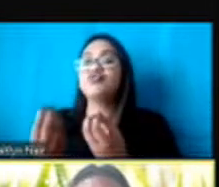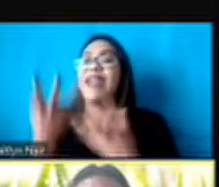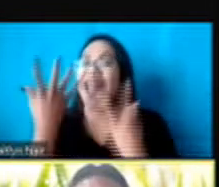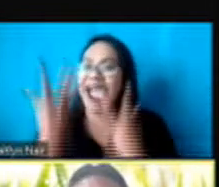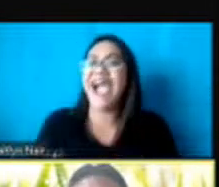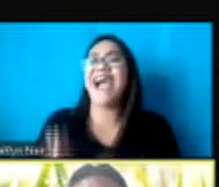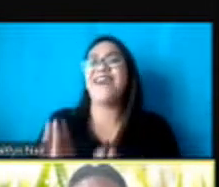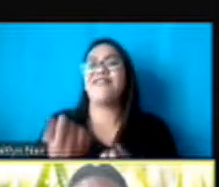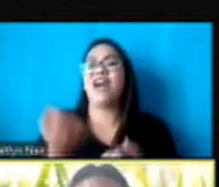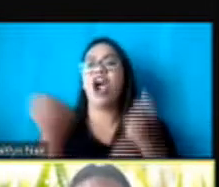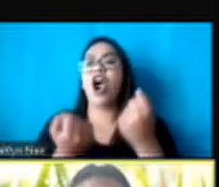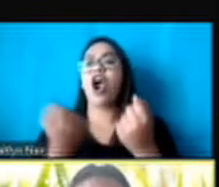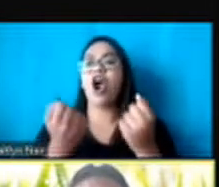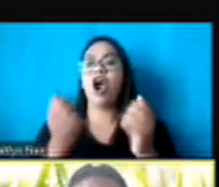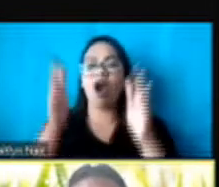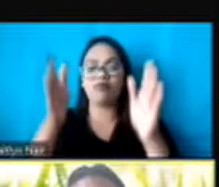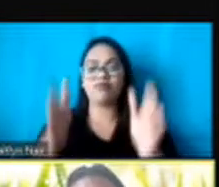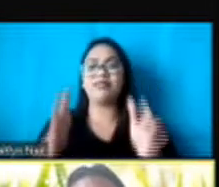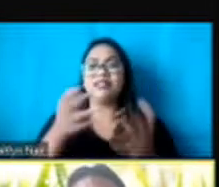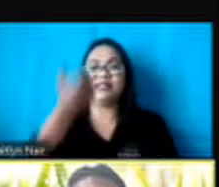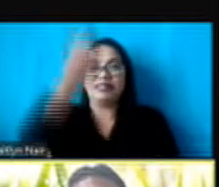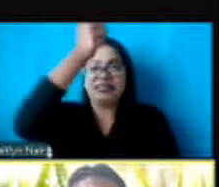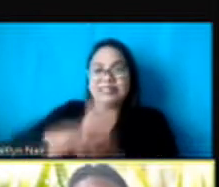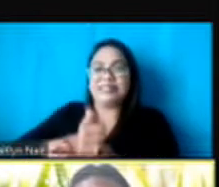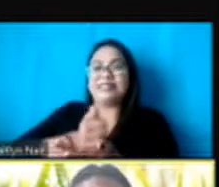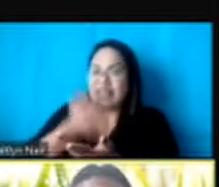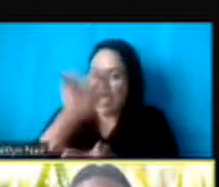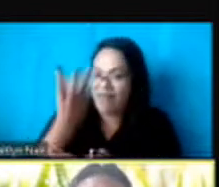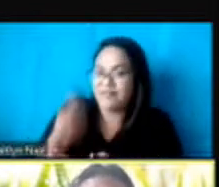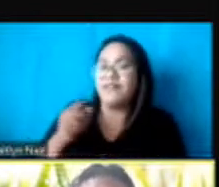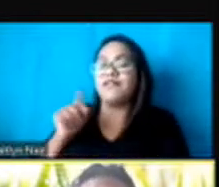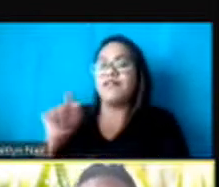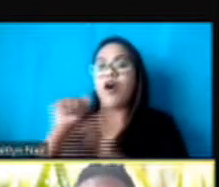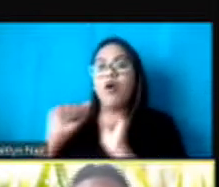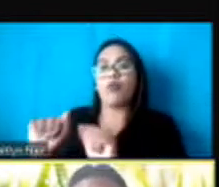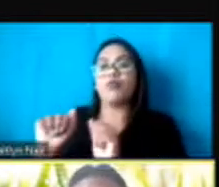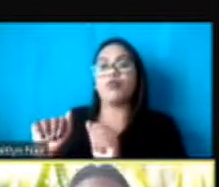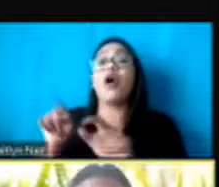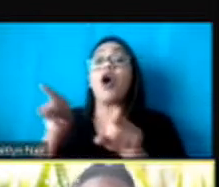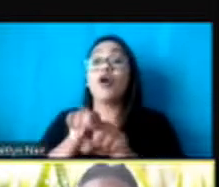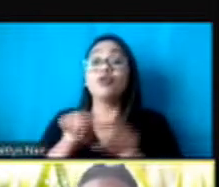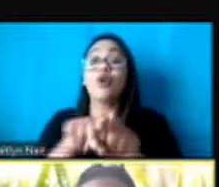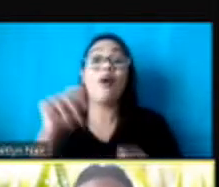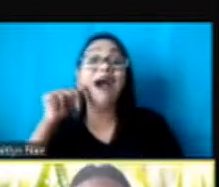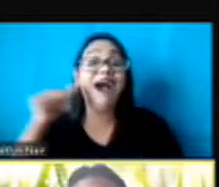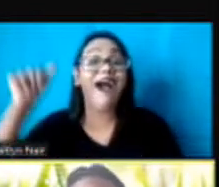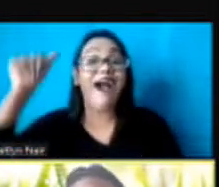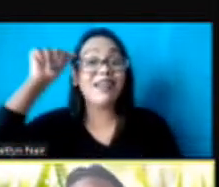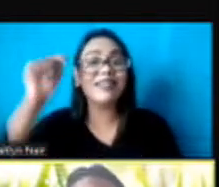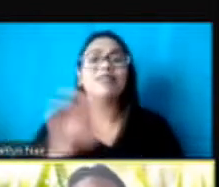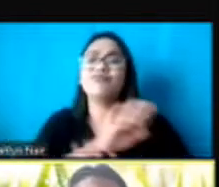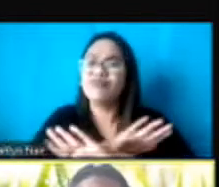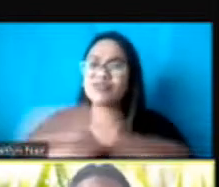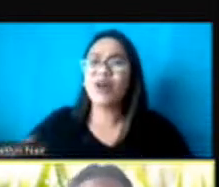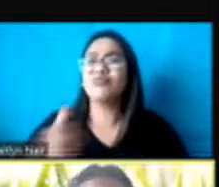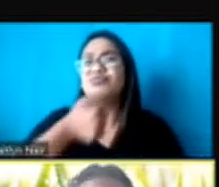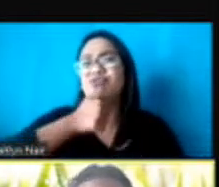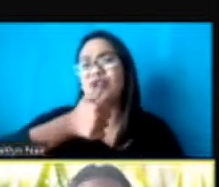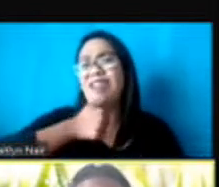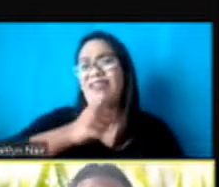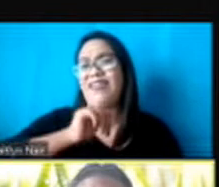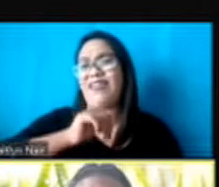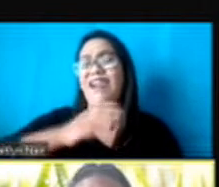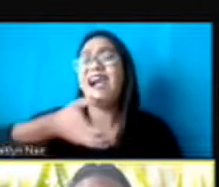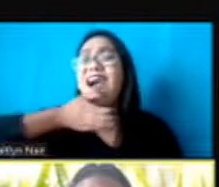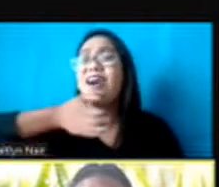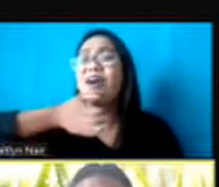death, and they certainly prevent injury as well. And then for yourself as the adults, don't drink and drive. Make sure